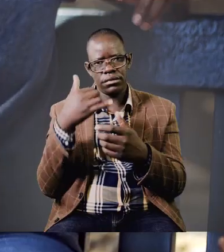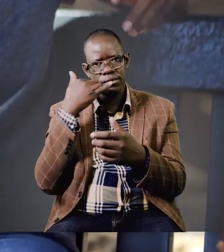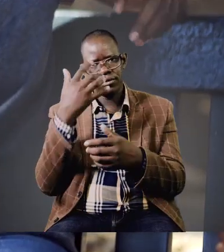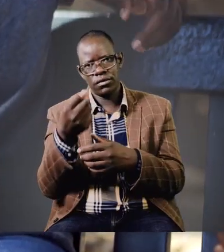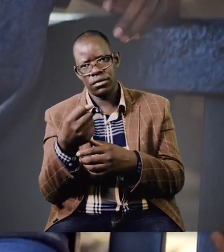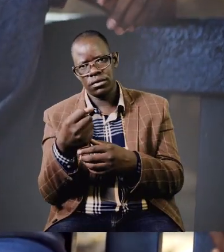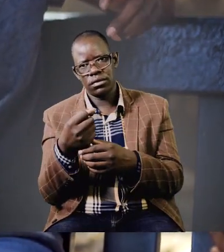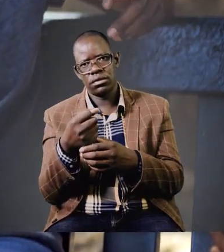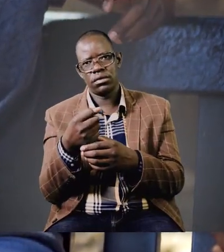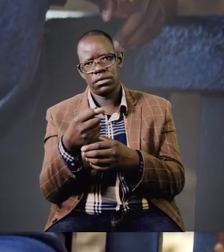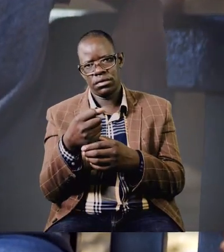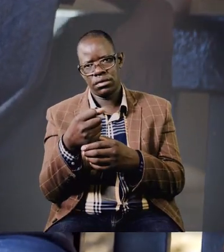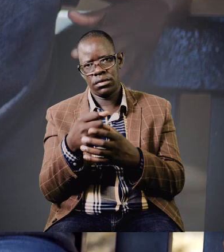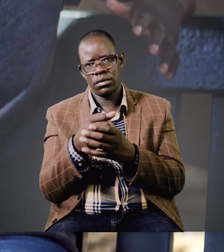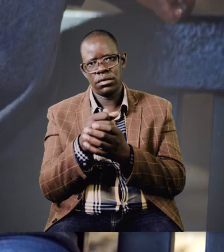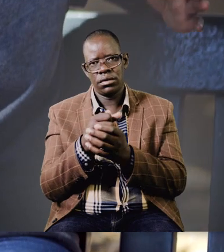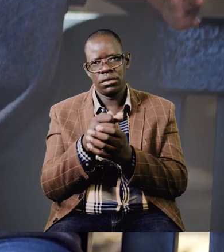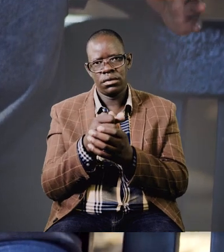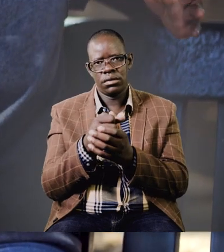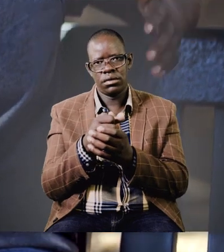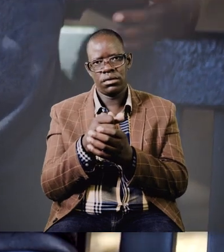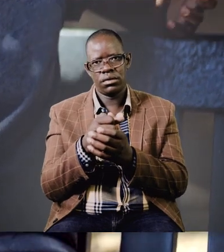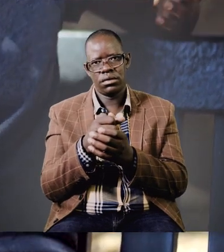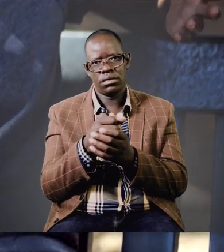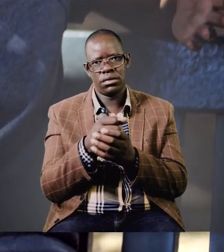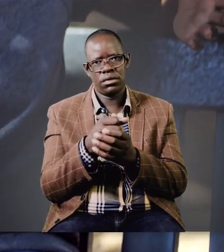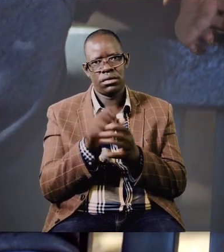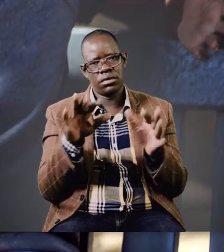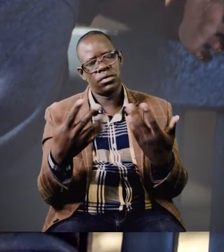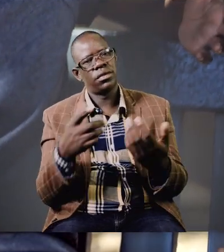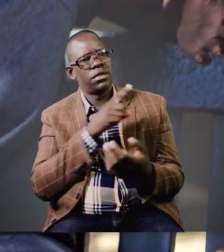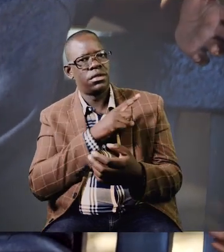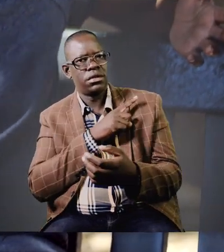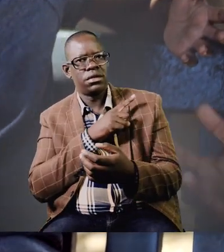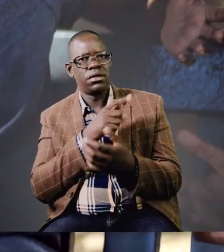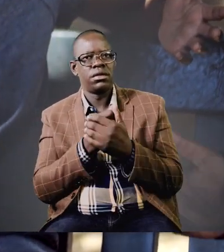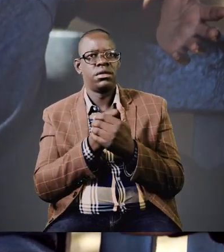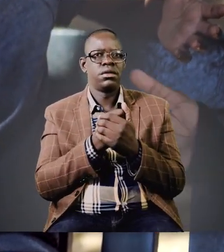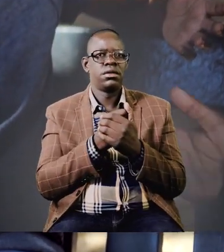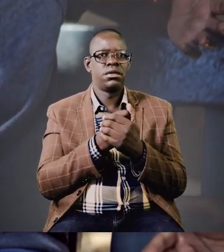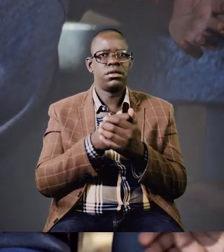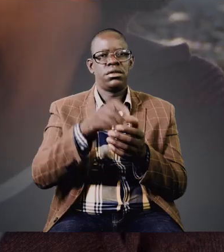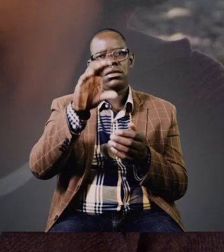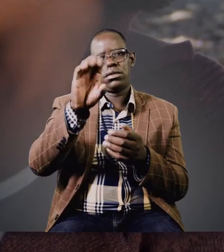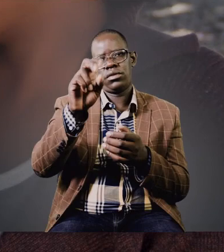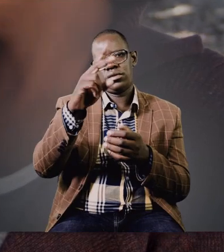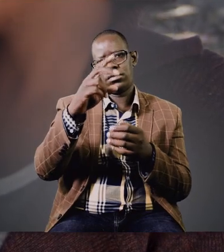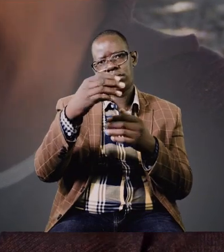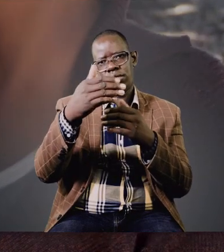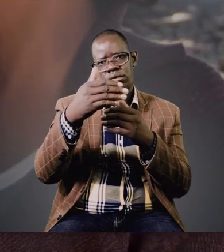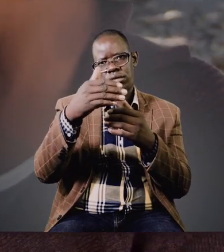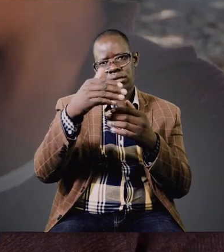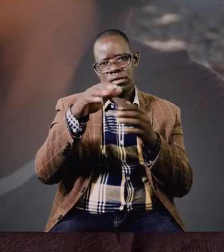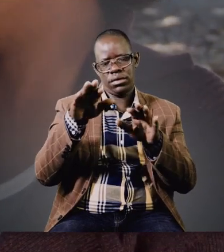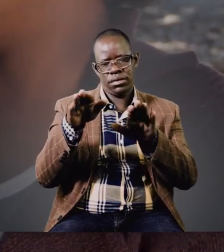actually have a friend that lives in Indonesia, and they're having it very hard there. Oh, why is that? It could be that Indonesia is situated on